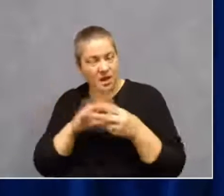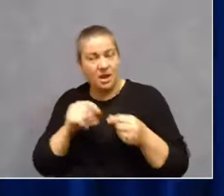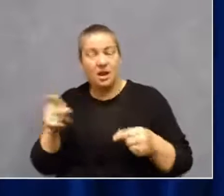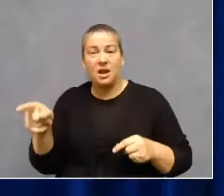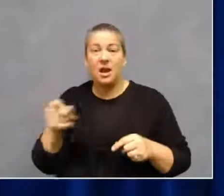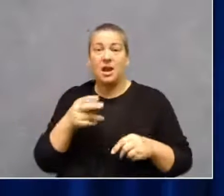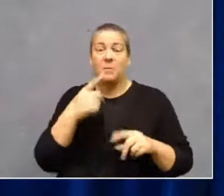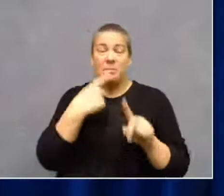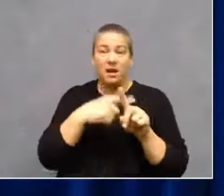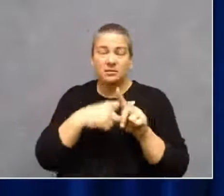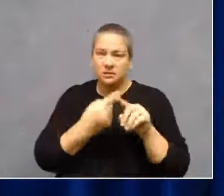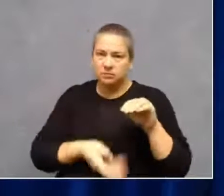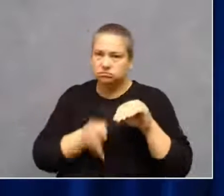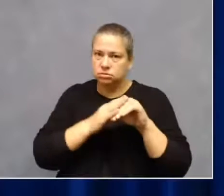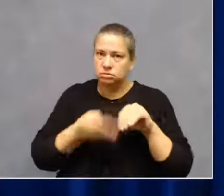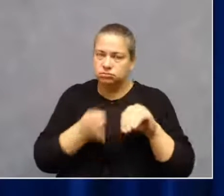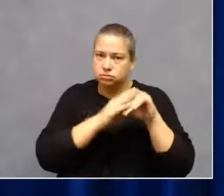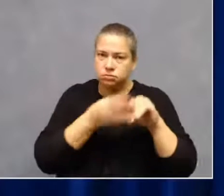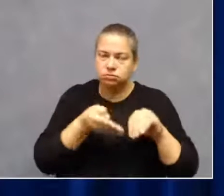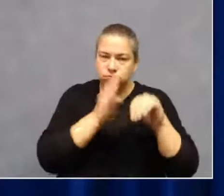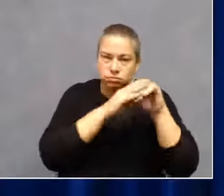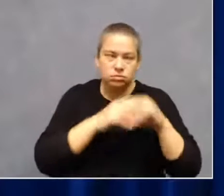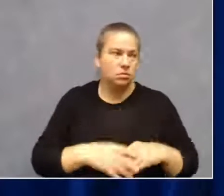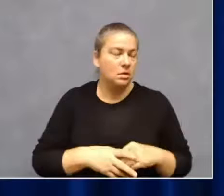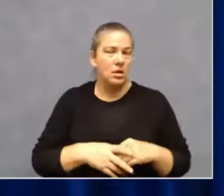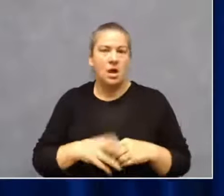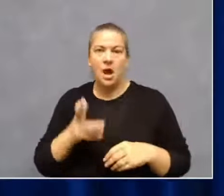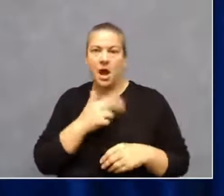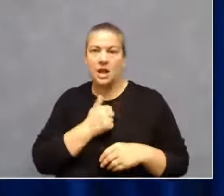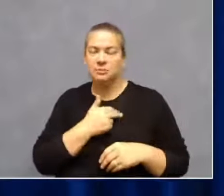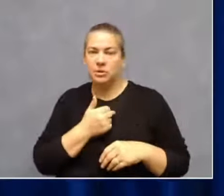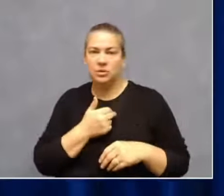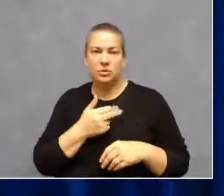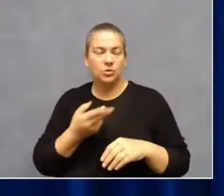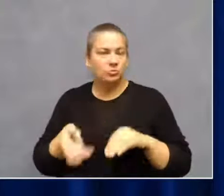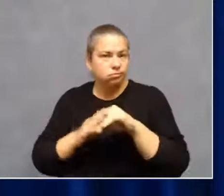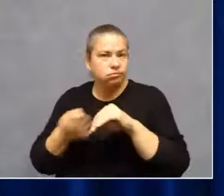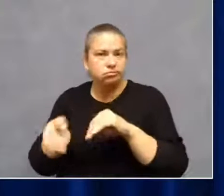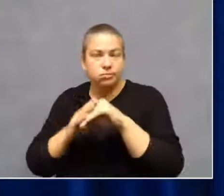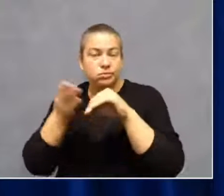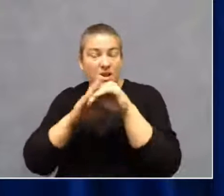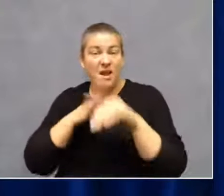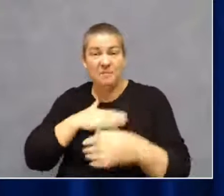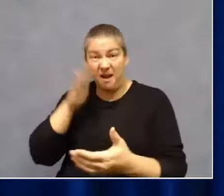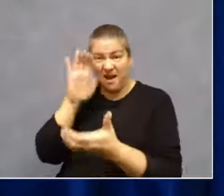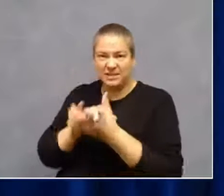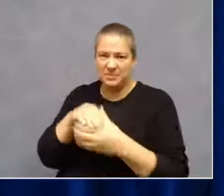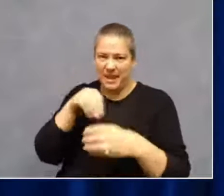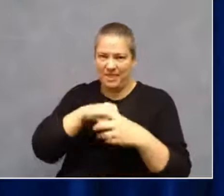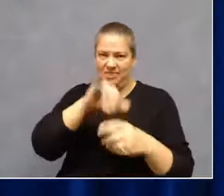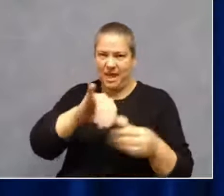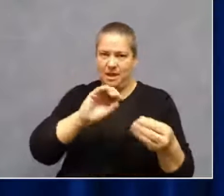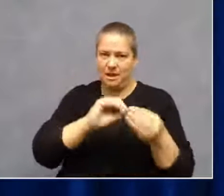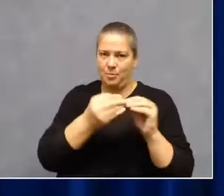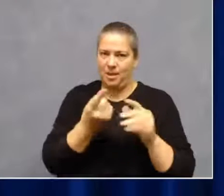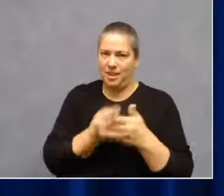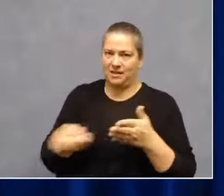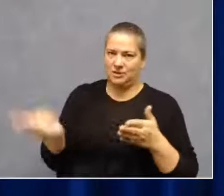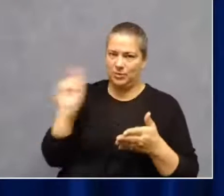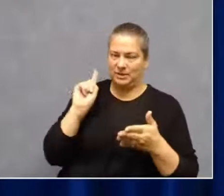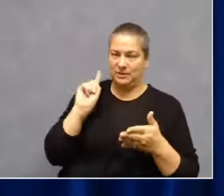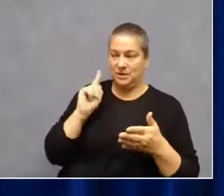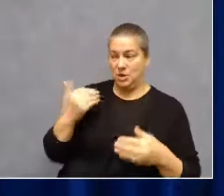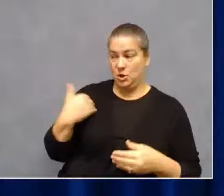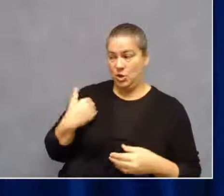numbers. My husband was included in those hospitalization numbers last week until his release on Thursday. My mother-in-law,